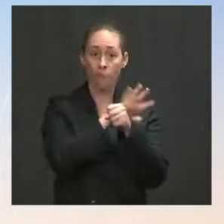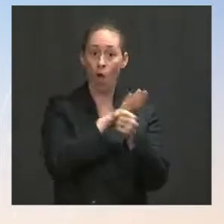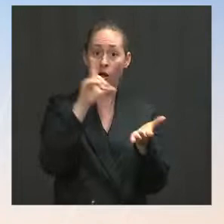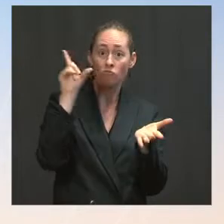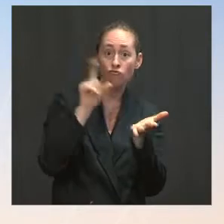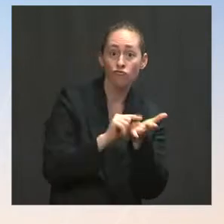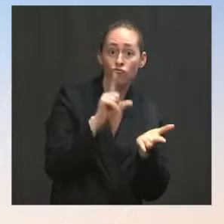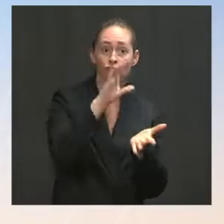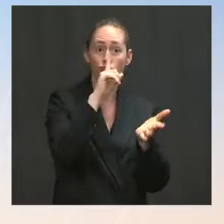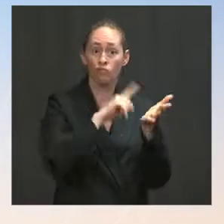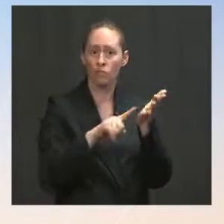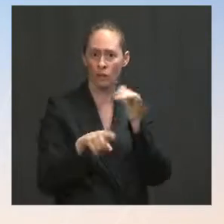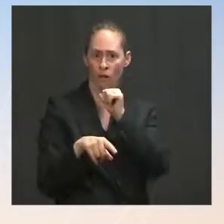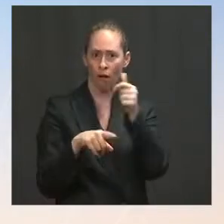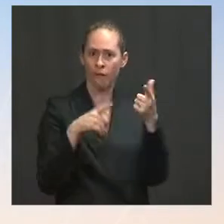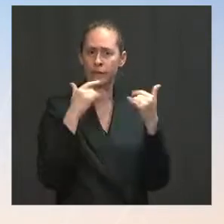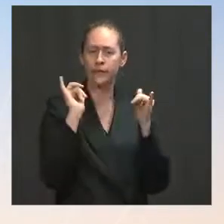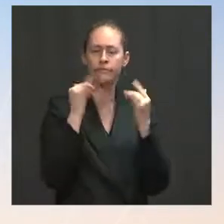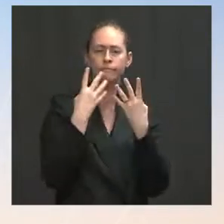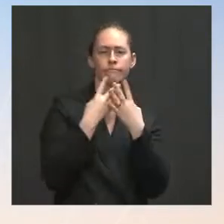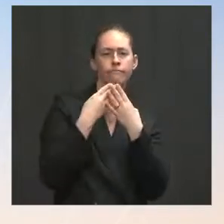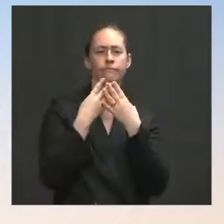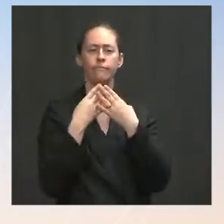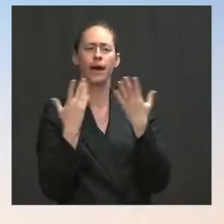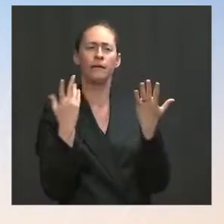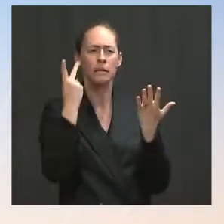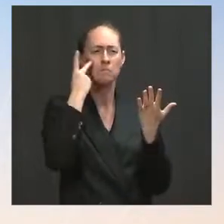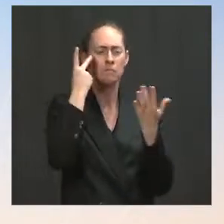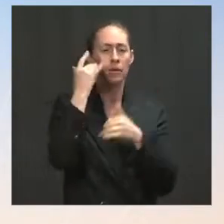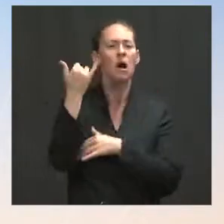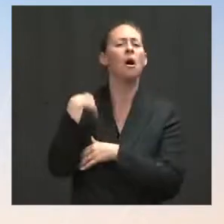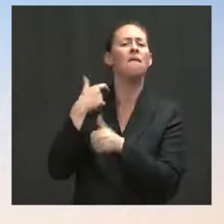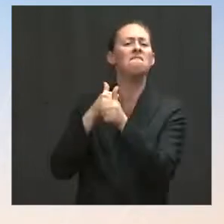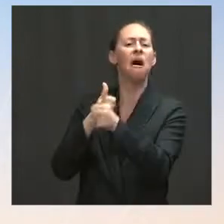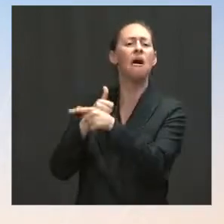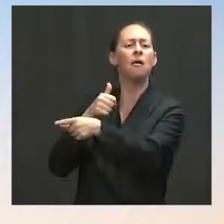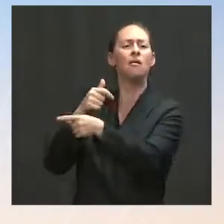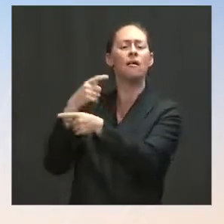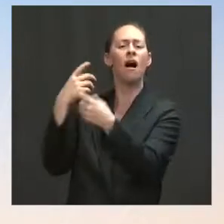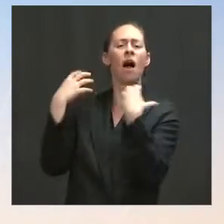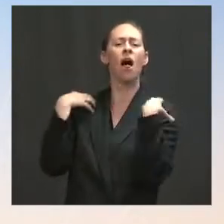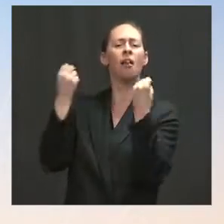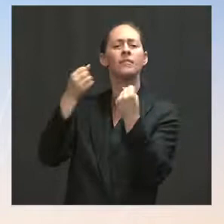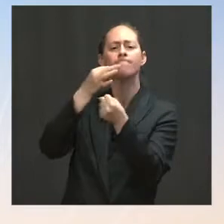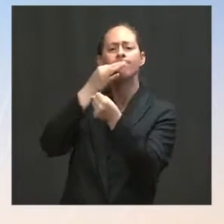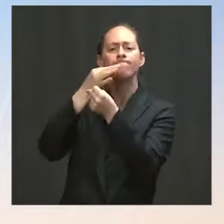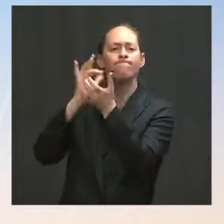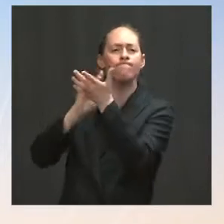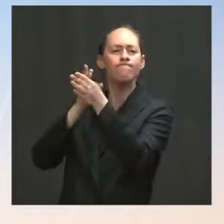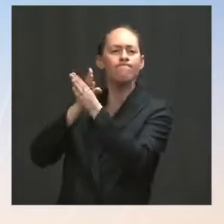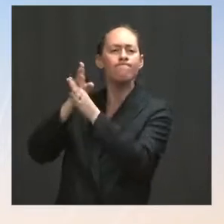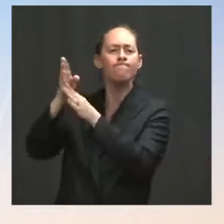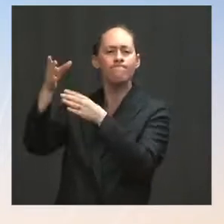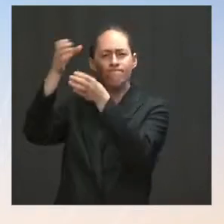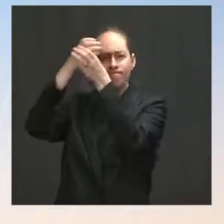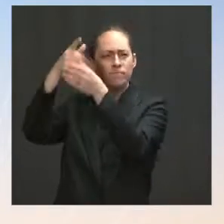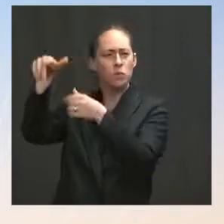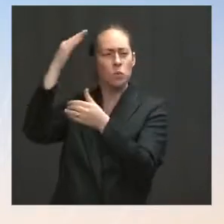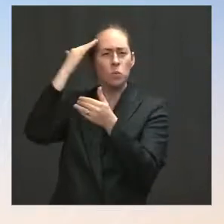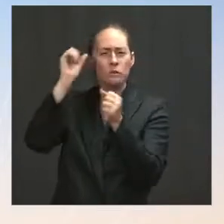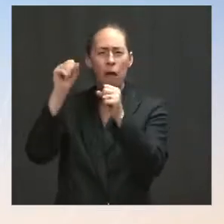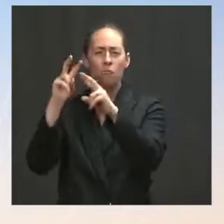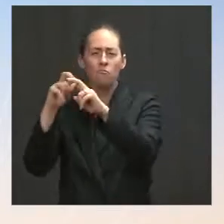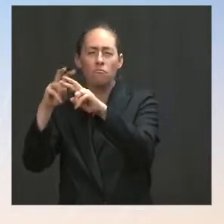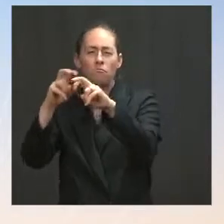But our health and medical experts will look at the data around the vaccine holistically. We'll use any further data as a consideration moving forward. But I